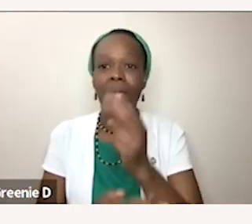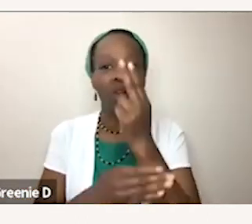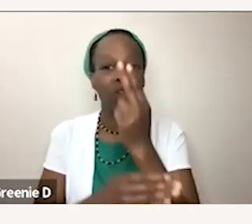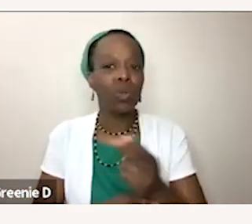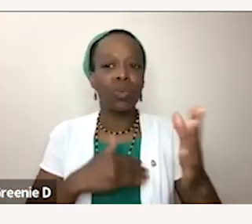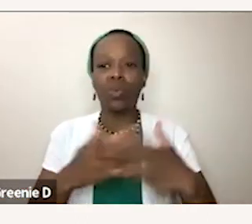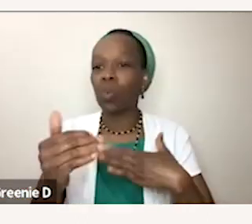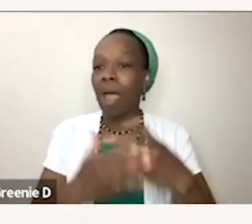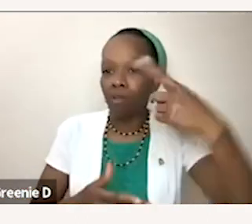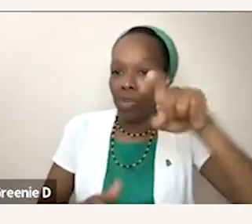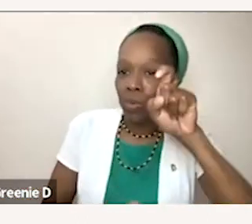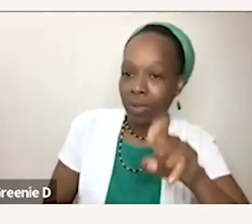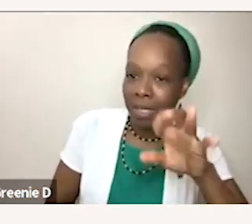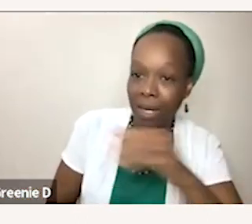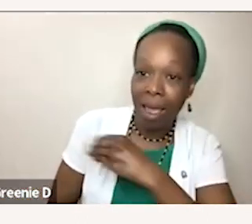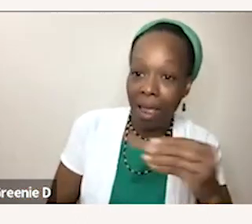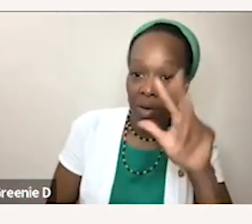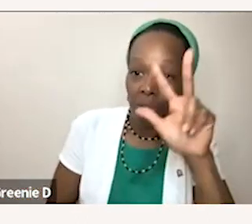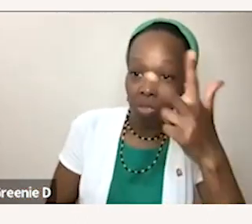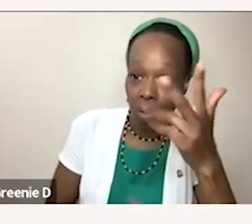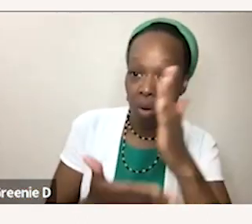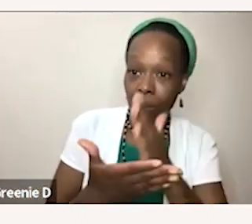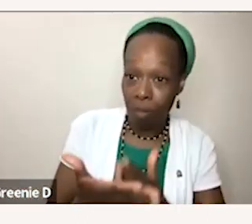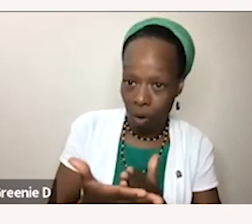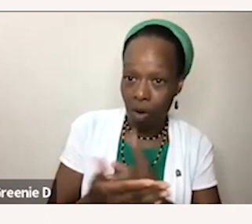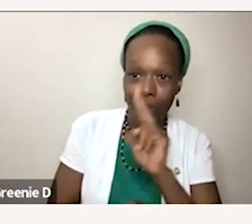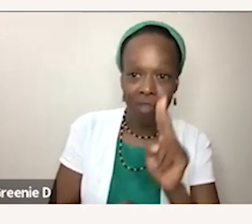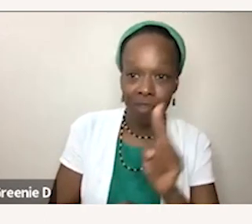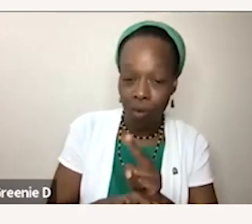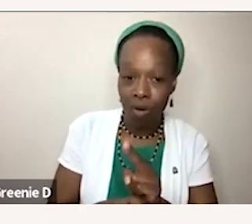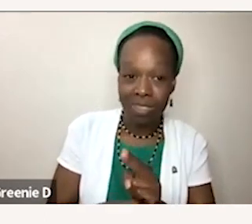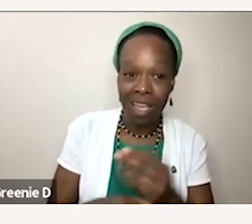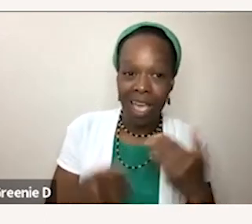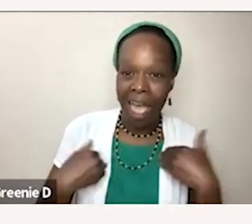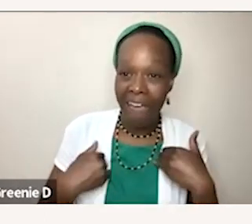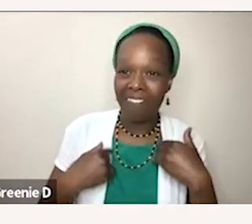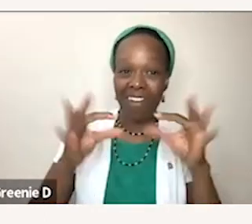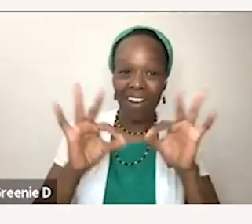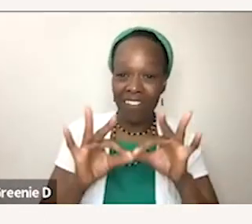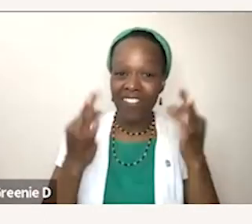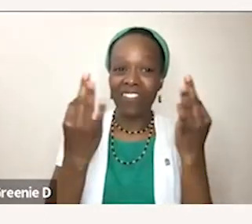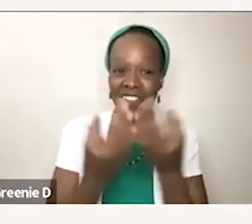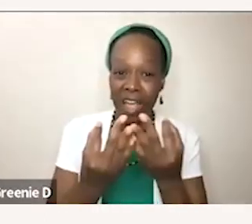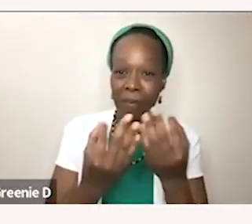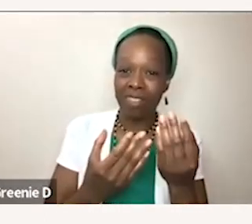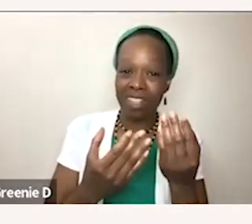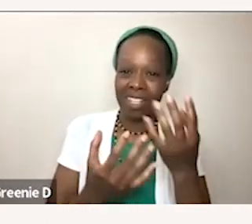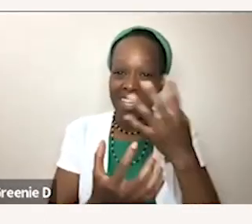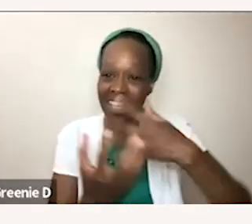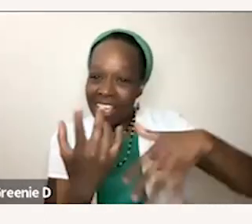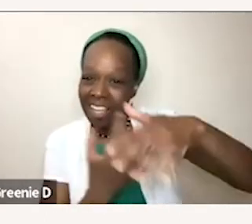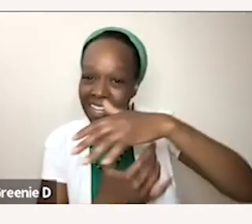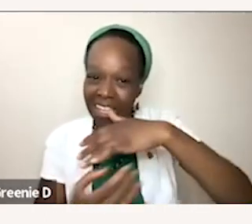needed. And the third part, of course, are these family engagement webinars that we've had the privilege